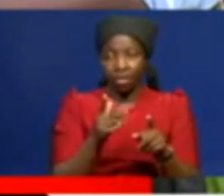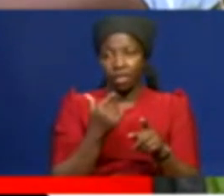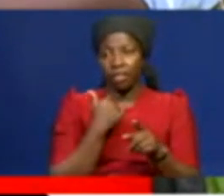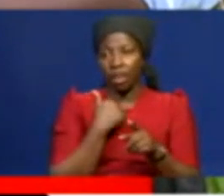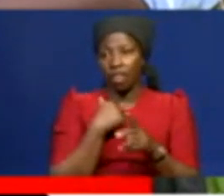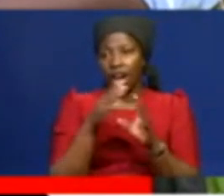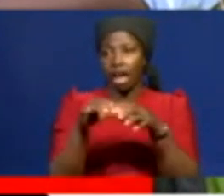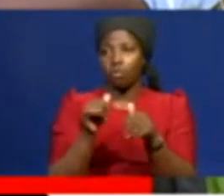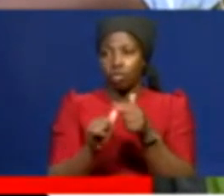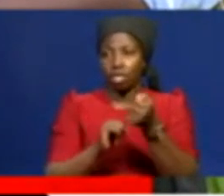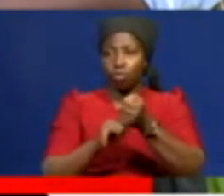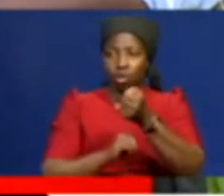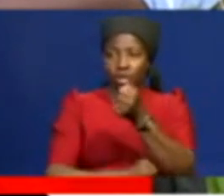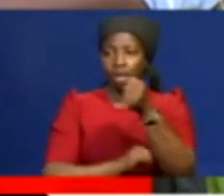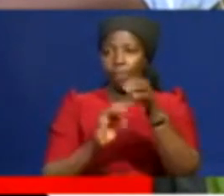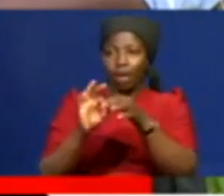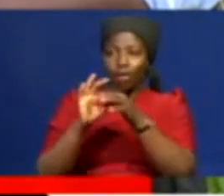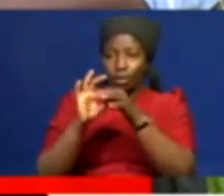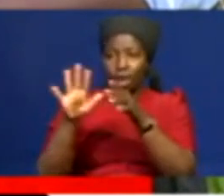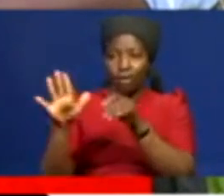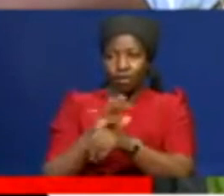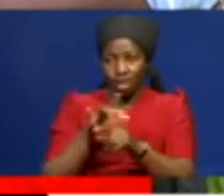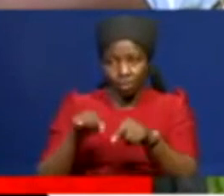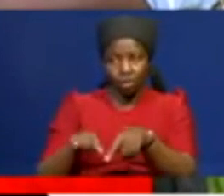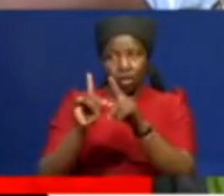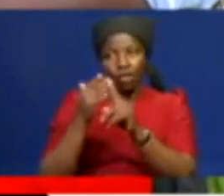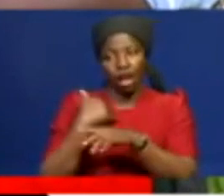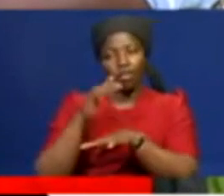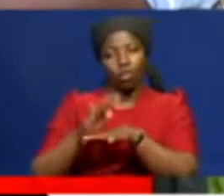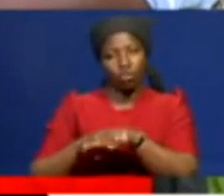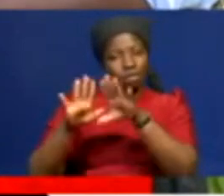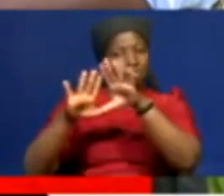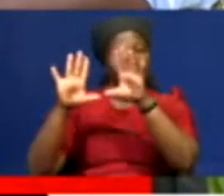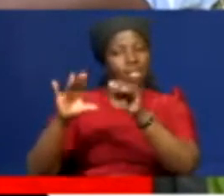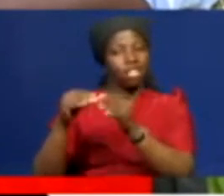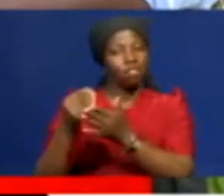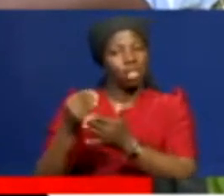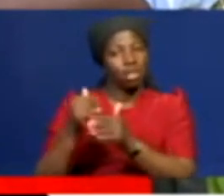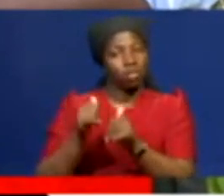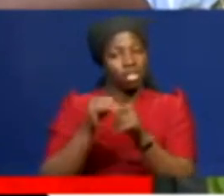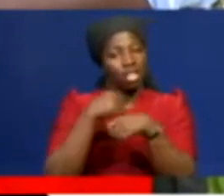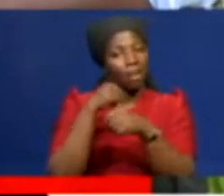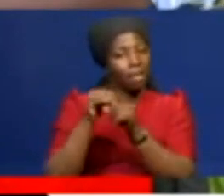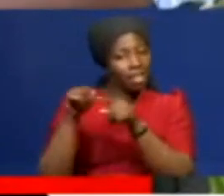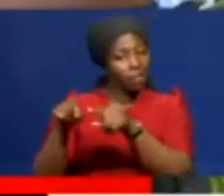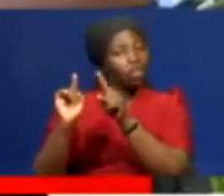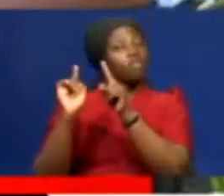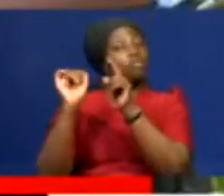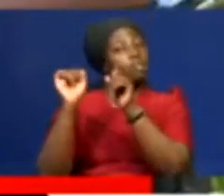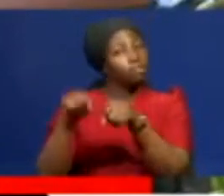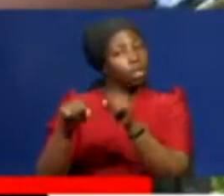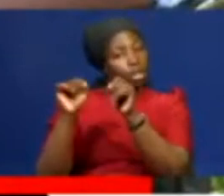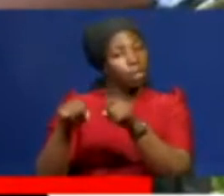are sponsored by corporates fully, and they have quite a good budget, which makes them have an upper hand in regards